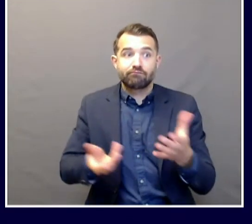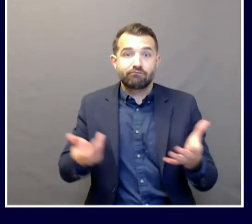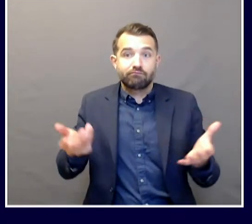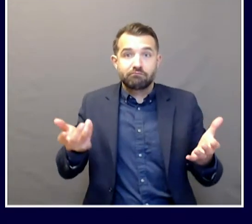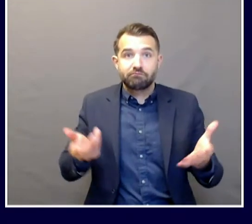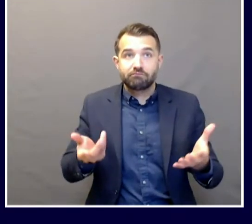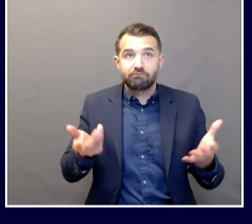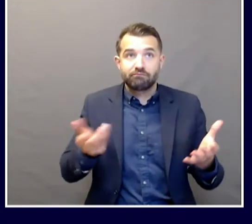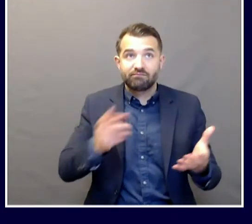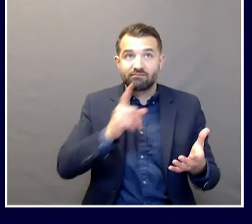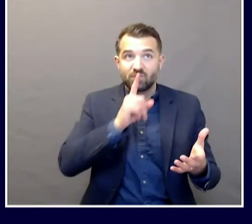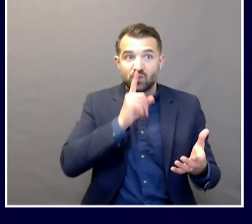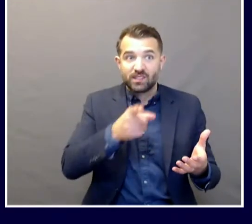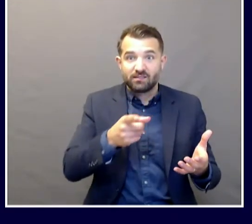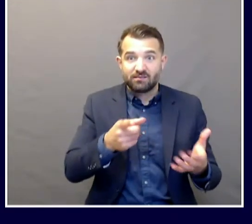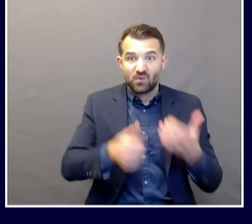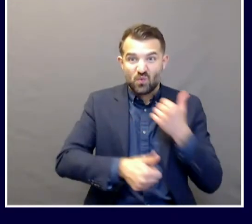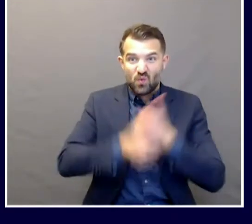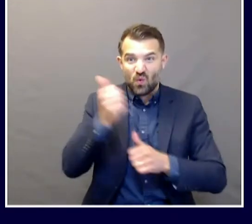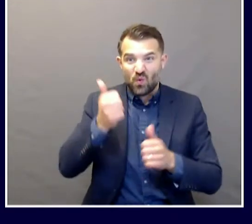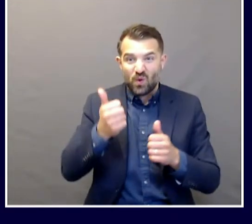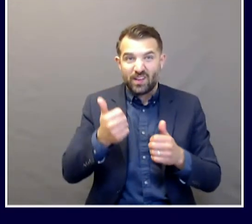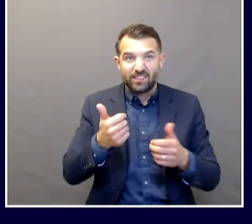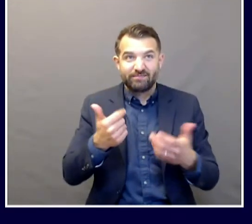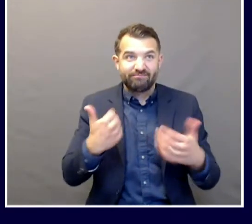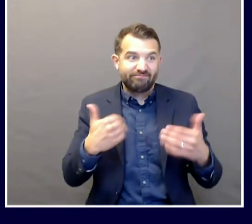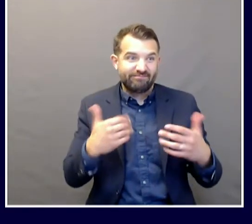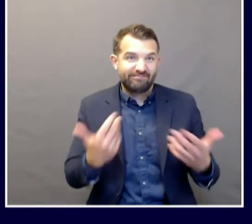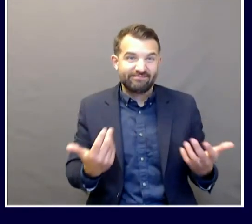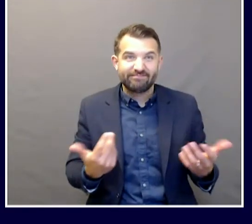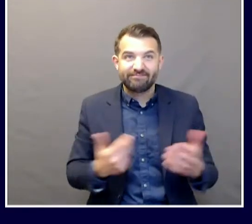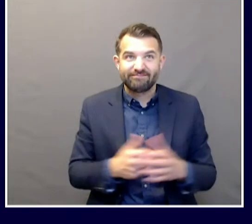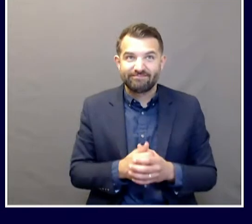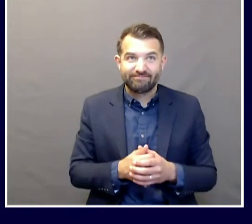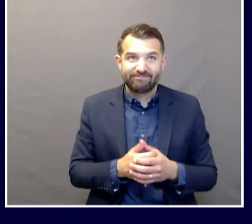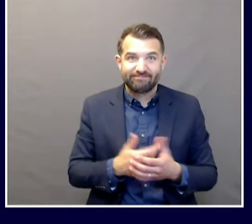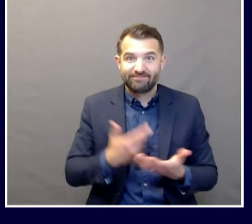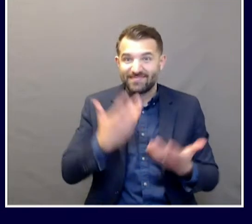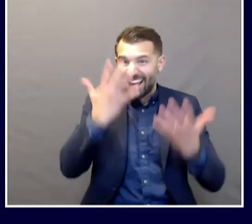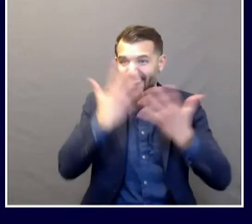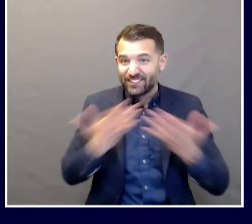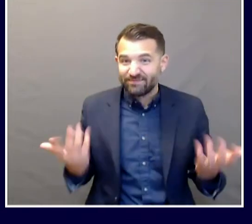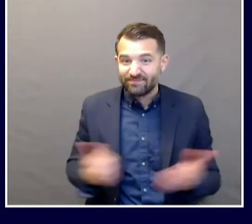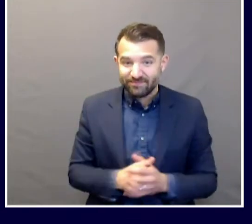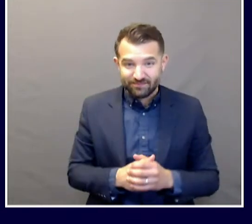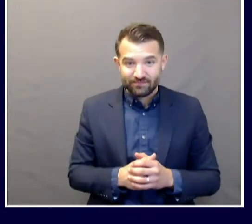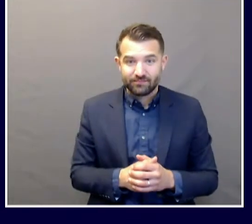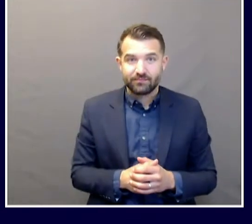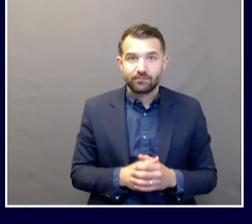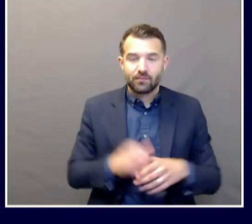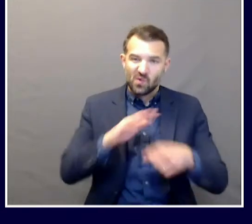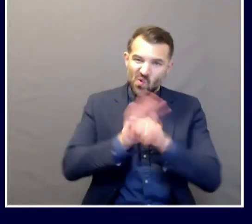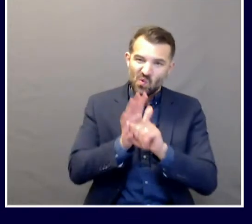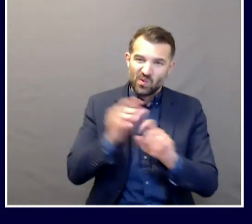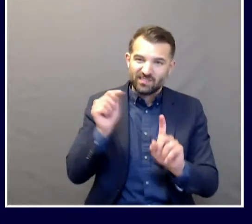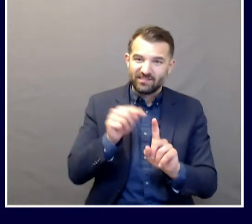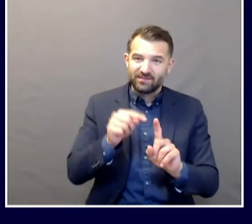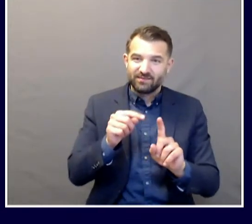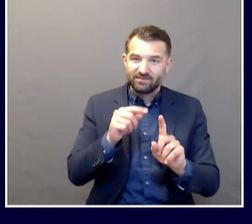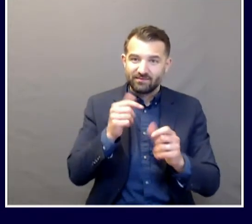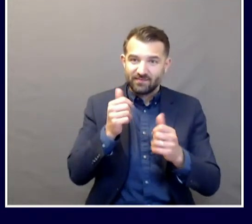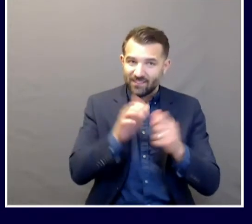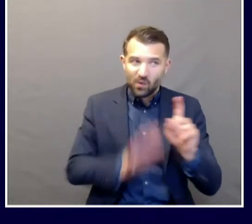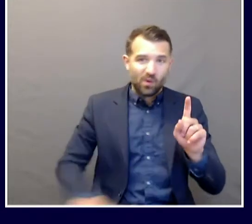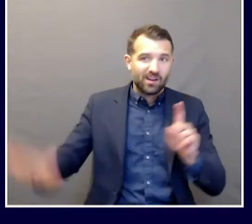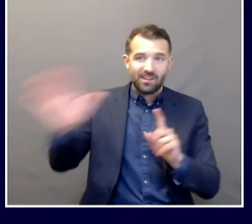is that it is a stark and sad reminder that COVID is circulating much more widely among younger